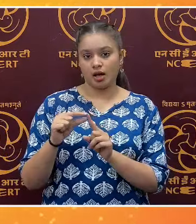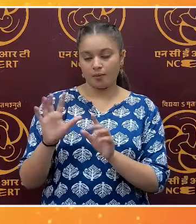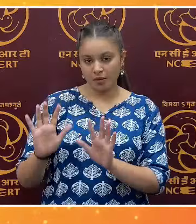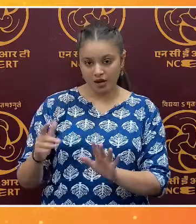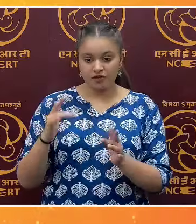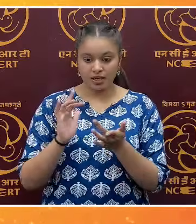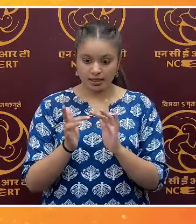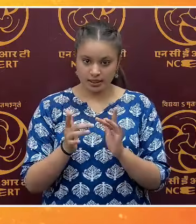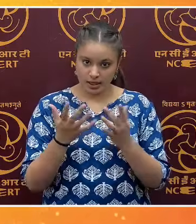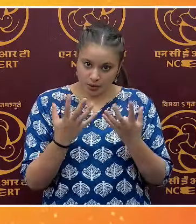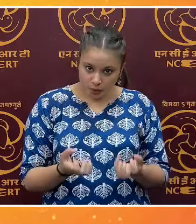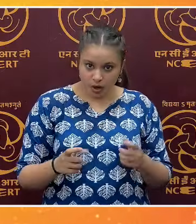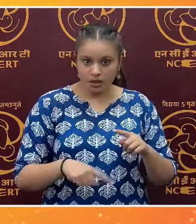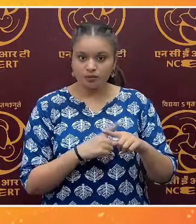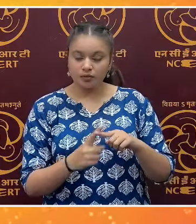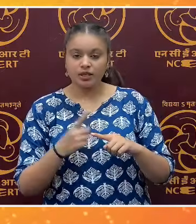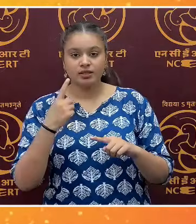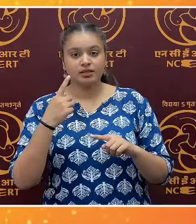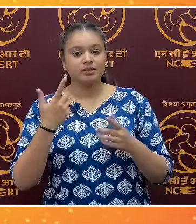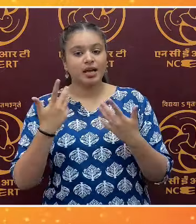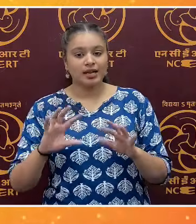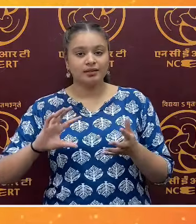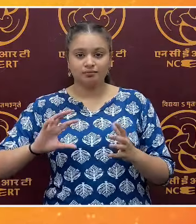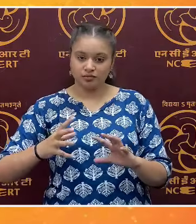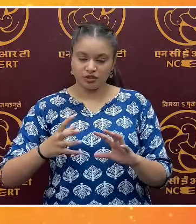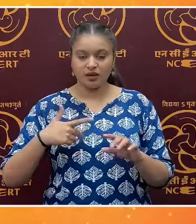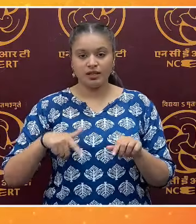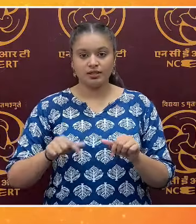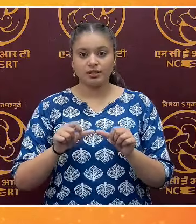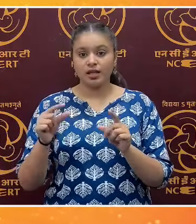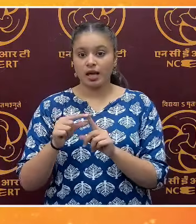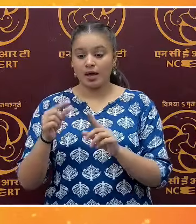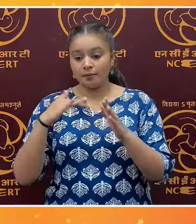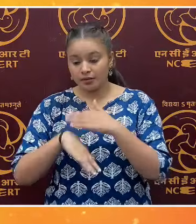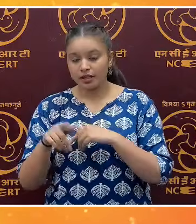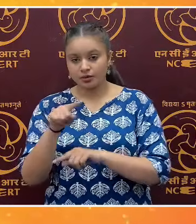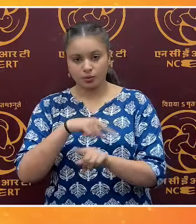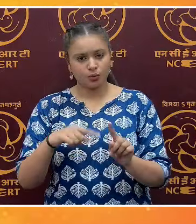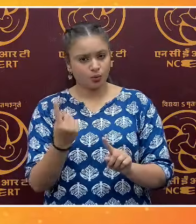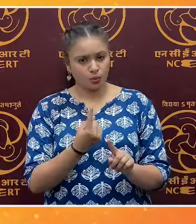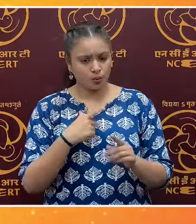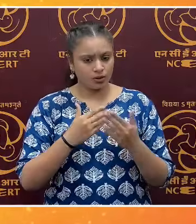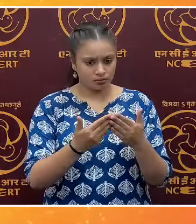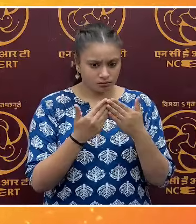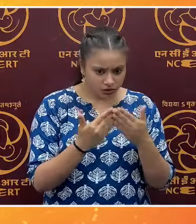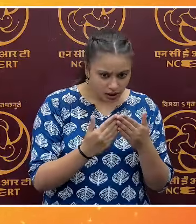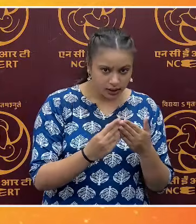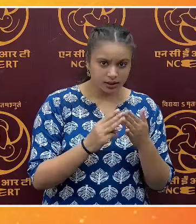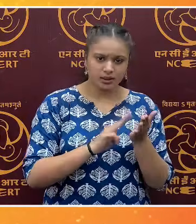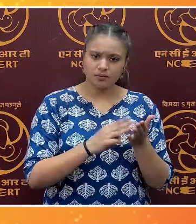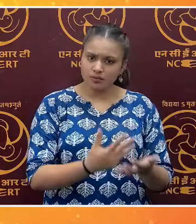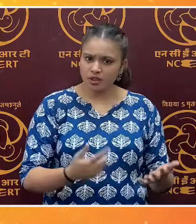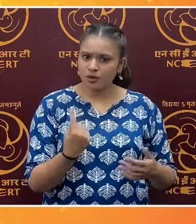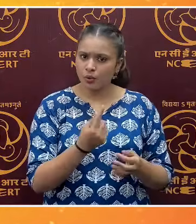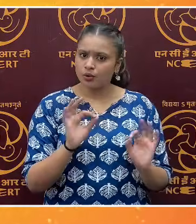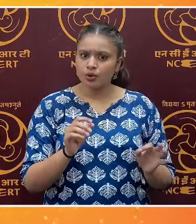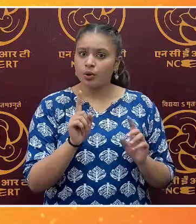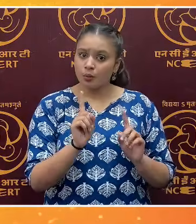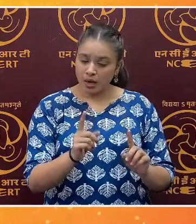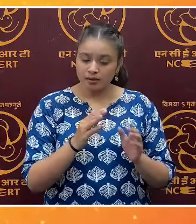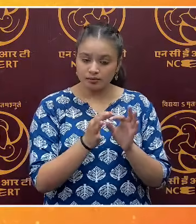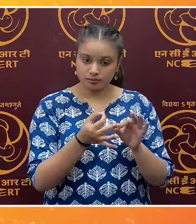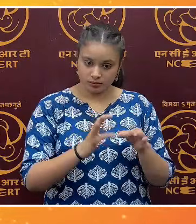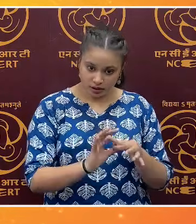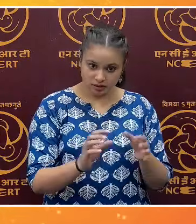internet connection and an IoT device. And on this application, you can not only study the material that is there in your